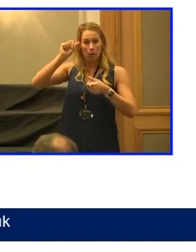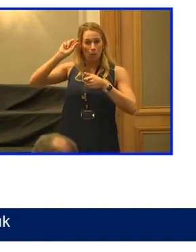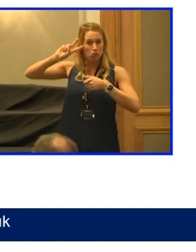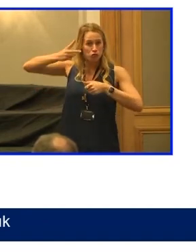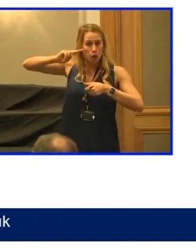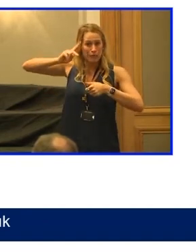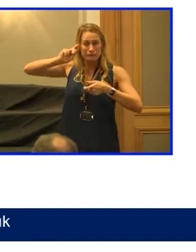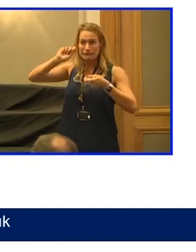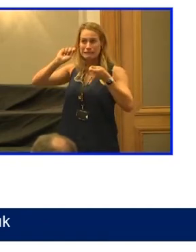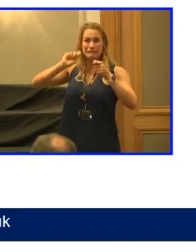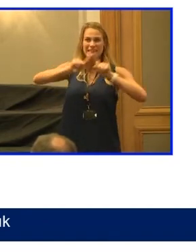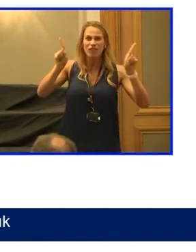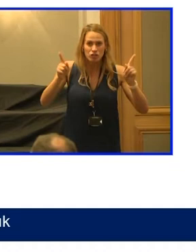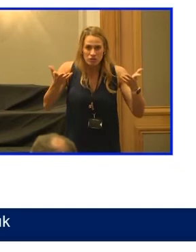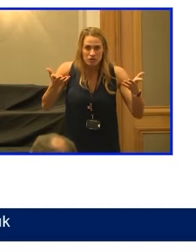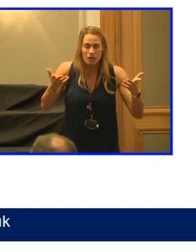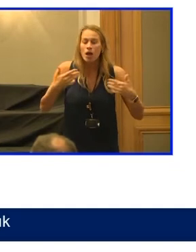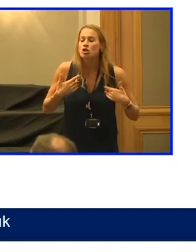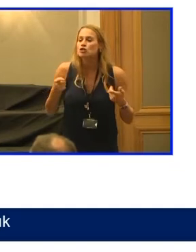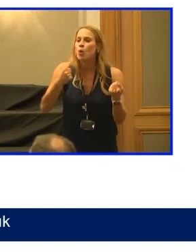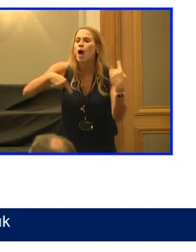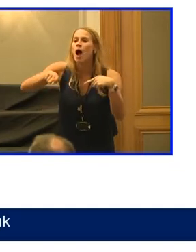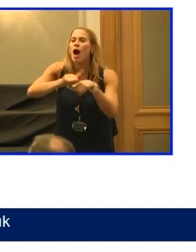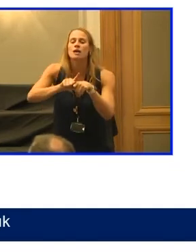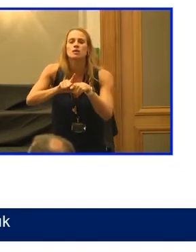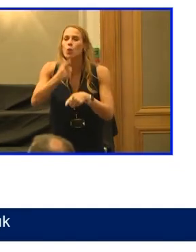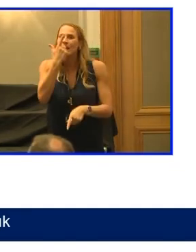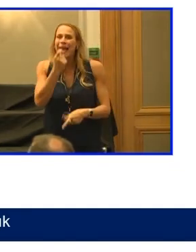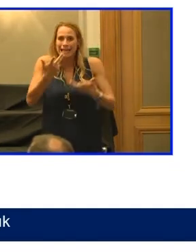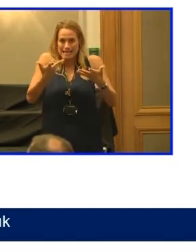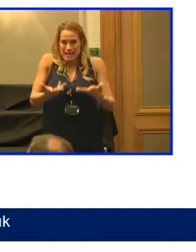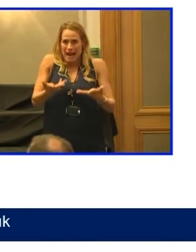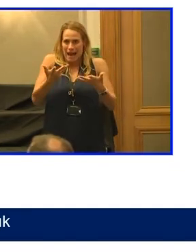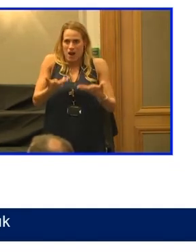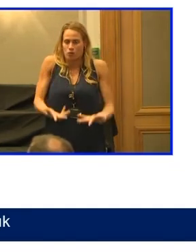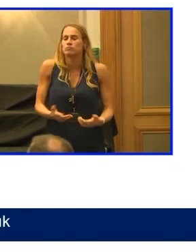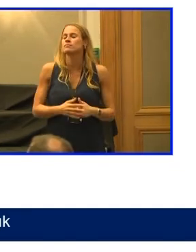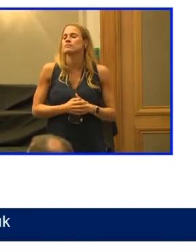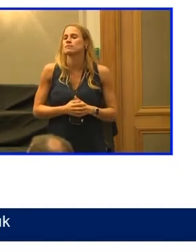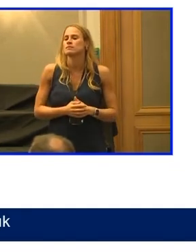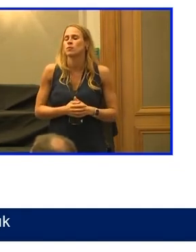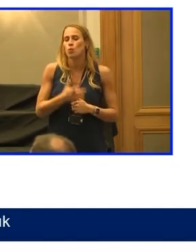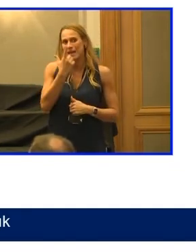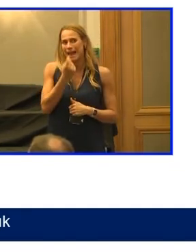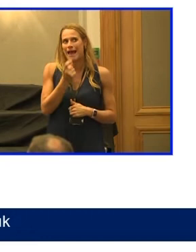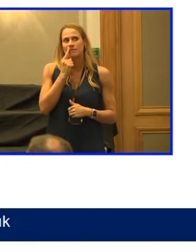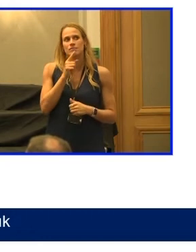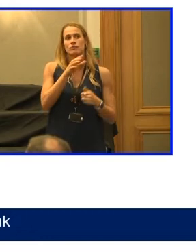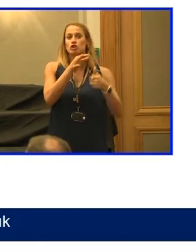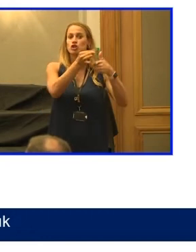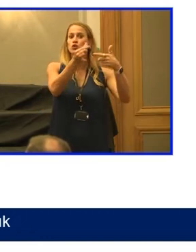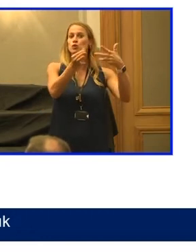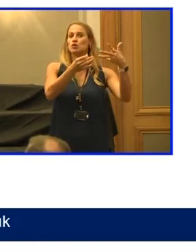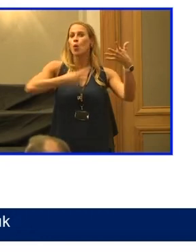here, and which one is it? So the joy for us is we've got the choice, is all companies, barring one, I won't name and shame, but the